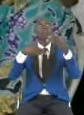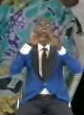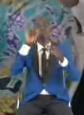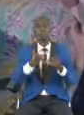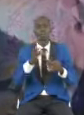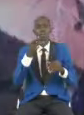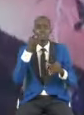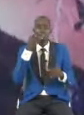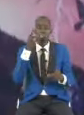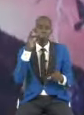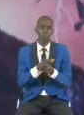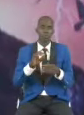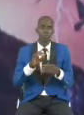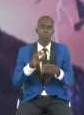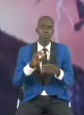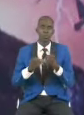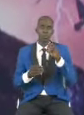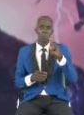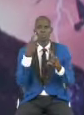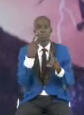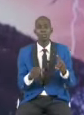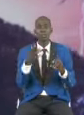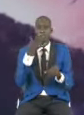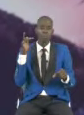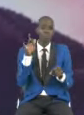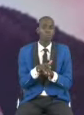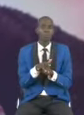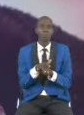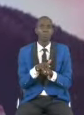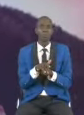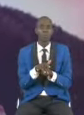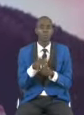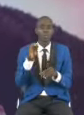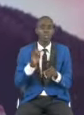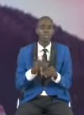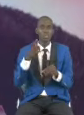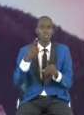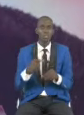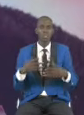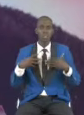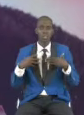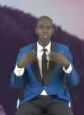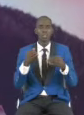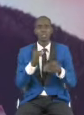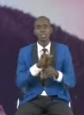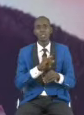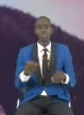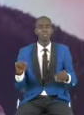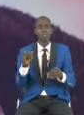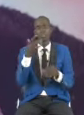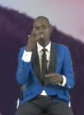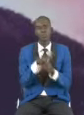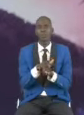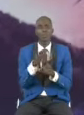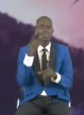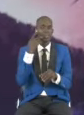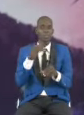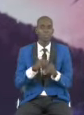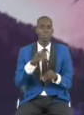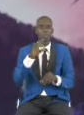Number one, the promised benefits in the healing covenant. Look at Deuteronomy